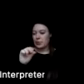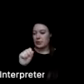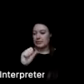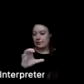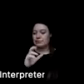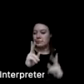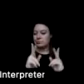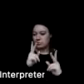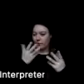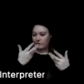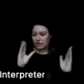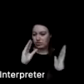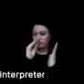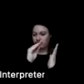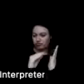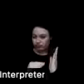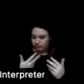their questions.